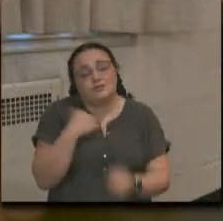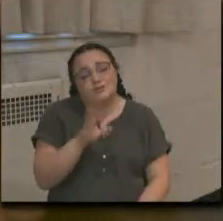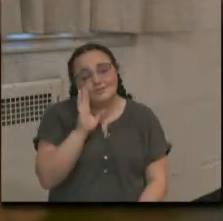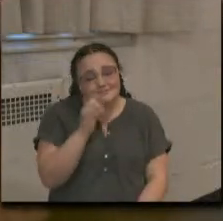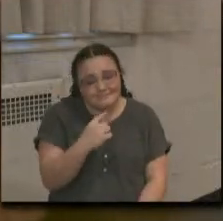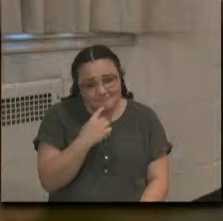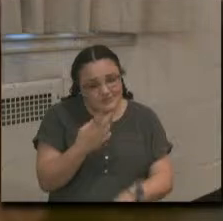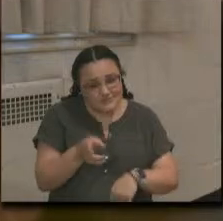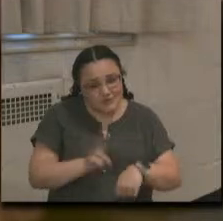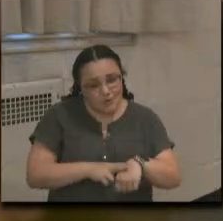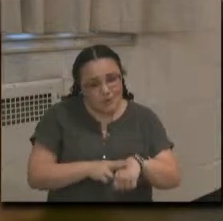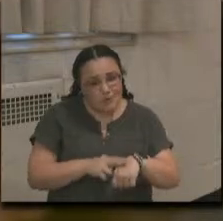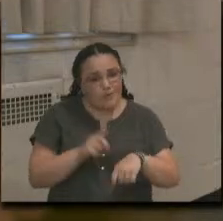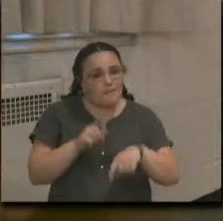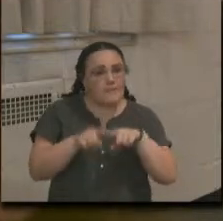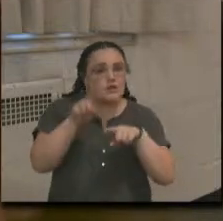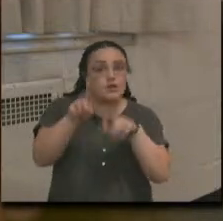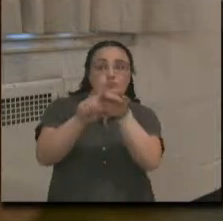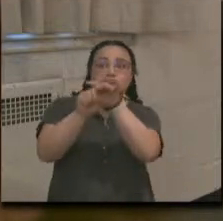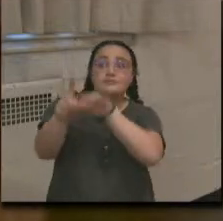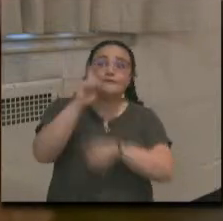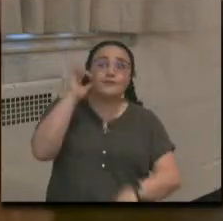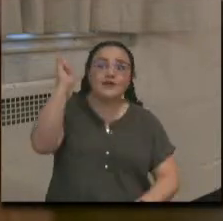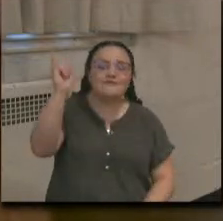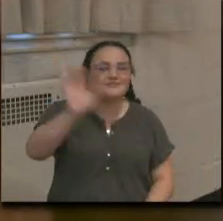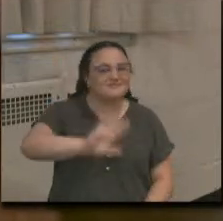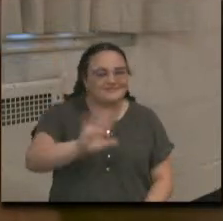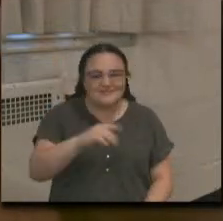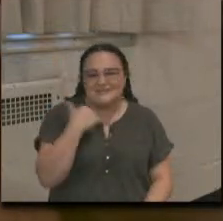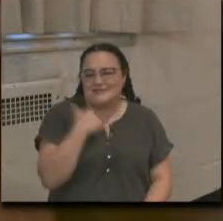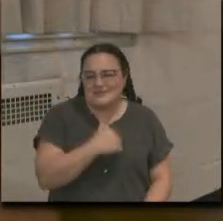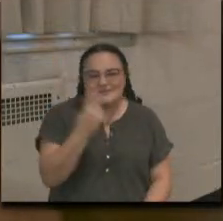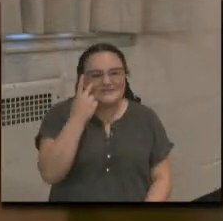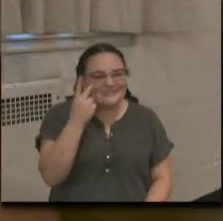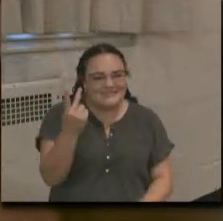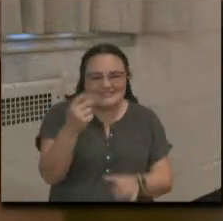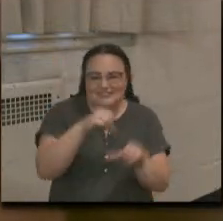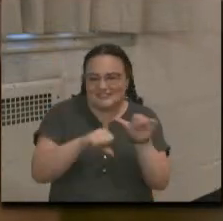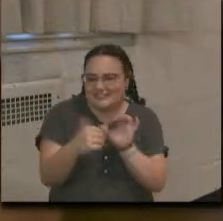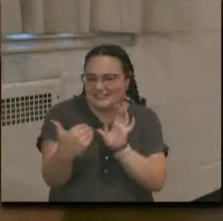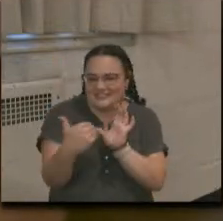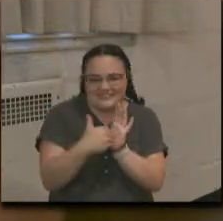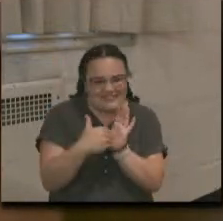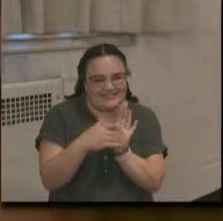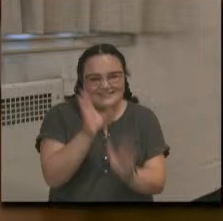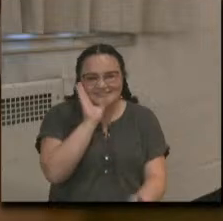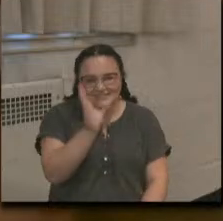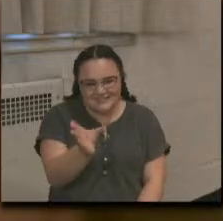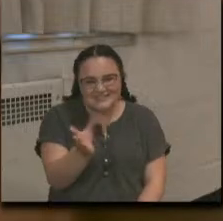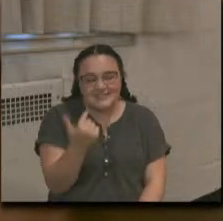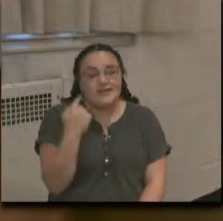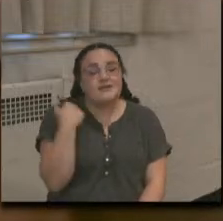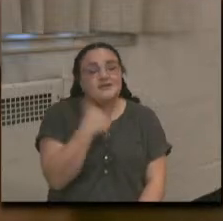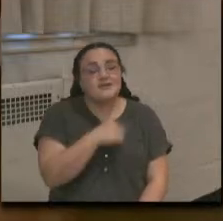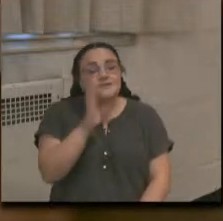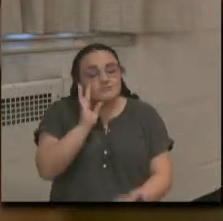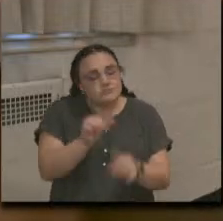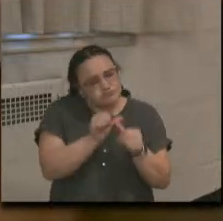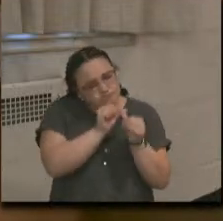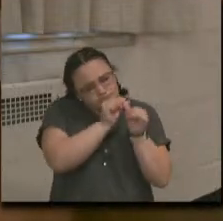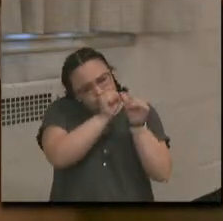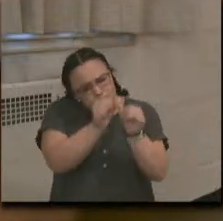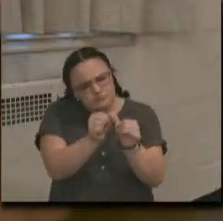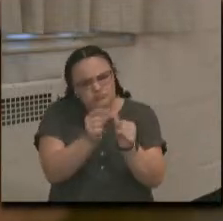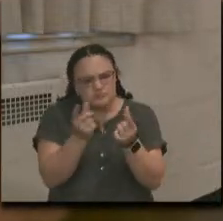know you will not be far away, because I'm sure we will see each other again, and you will continue to